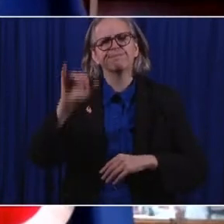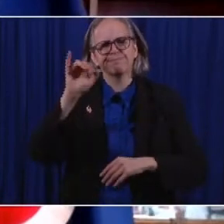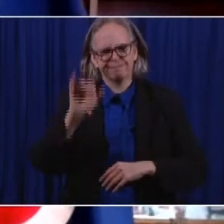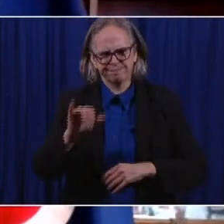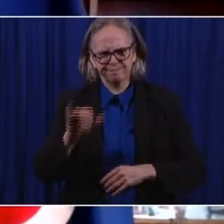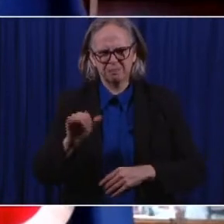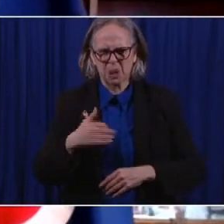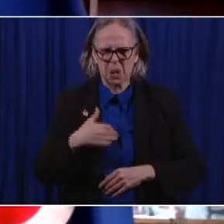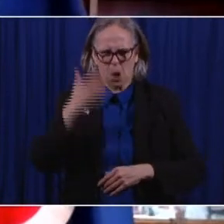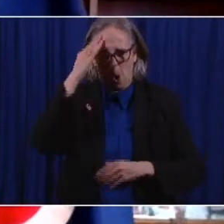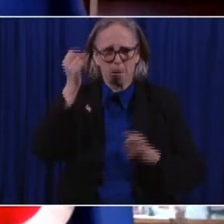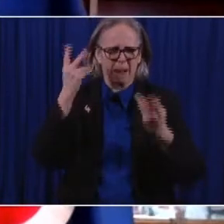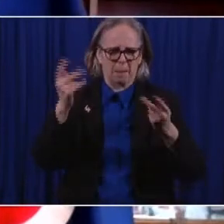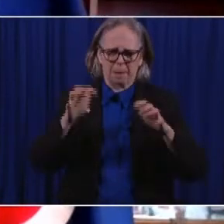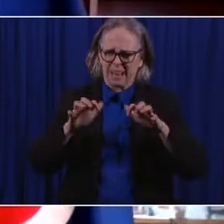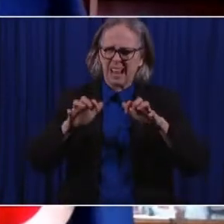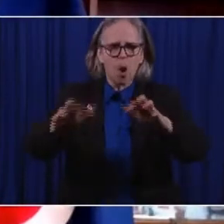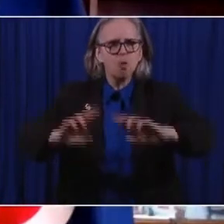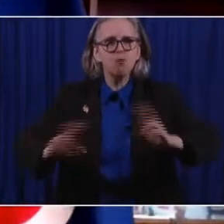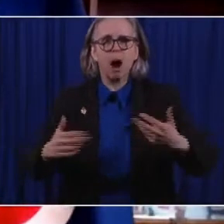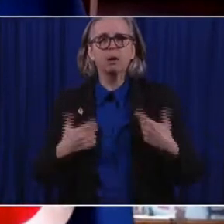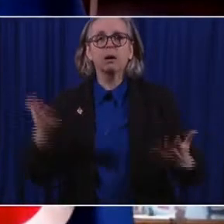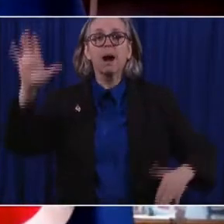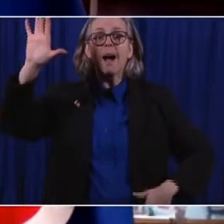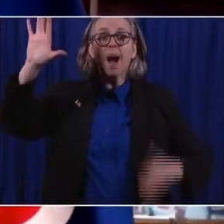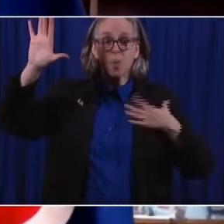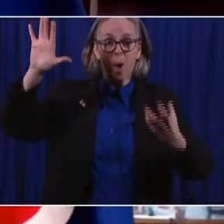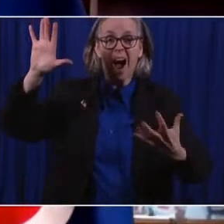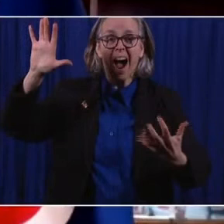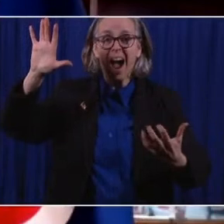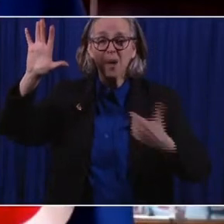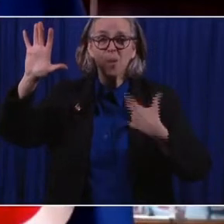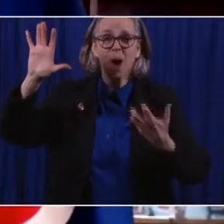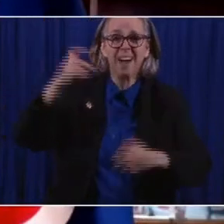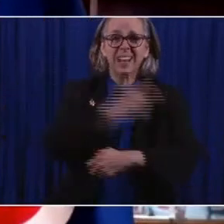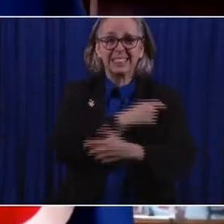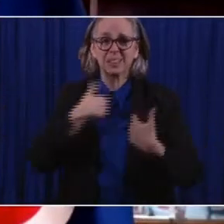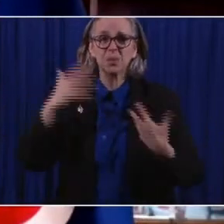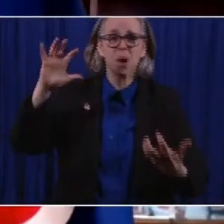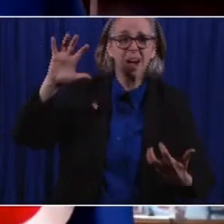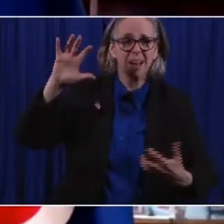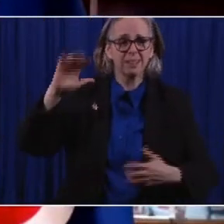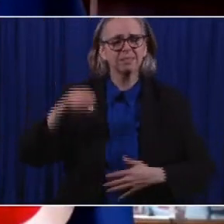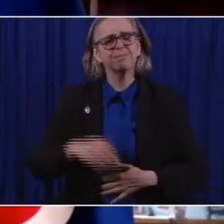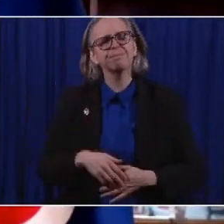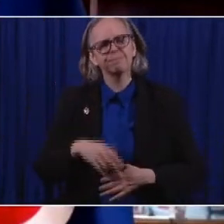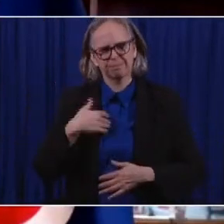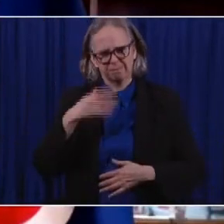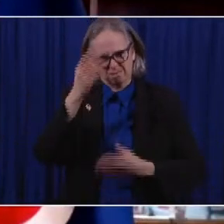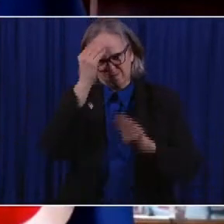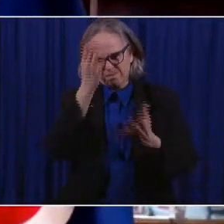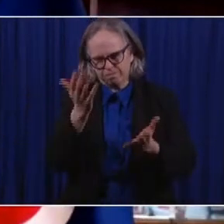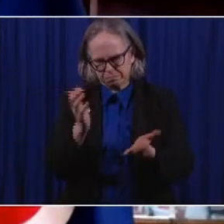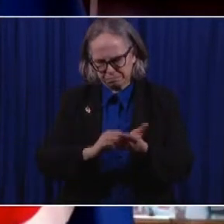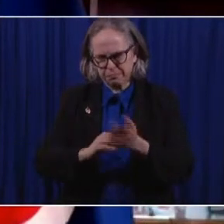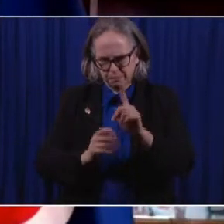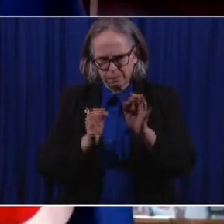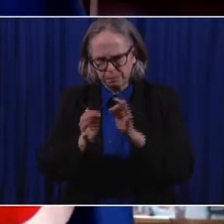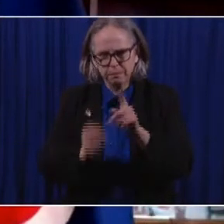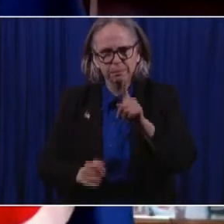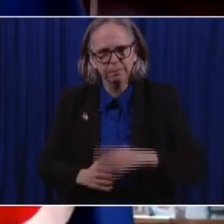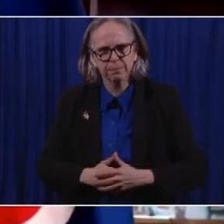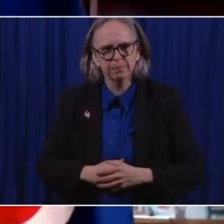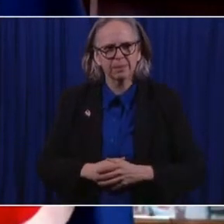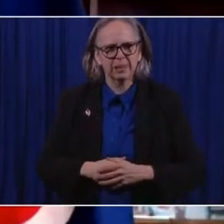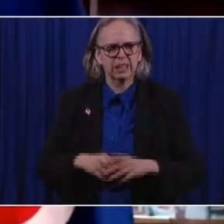vaccine. But I want to reiterate something, Kevin. The Department of Health, and I've had it on my desk for several